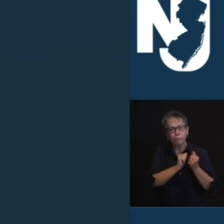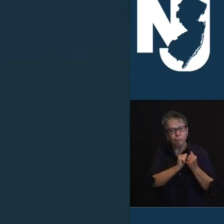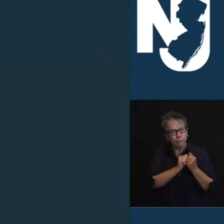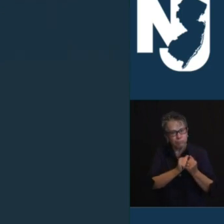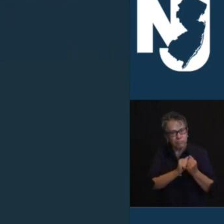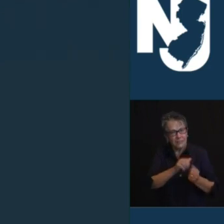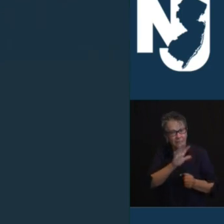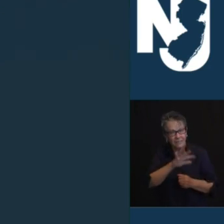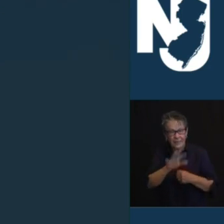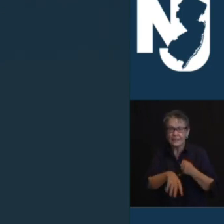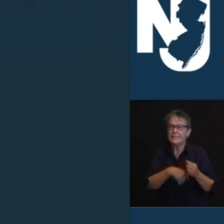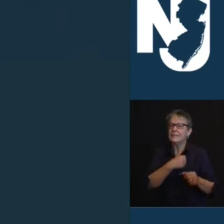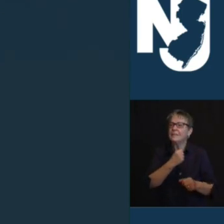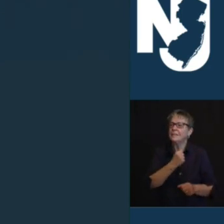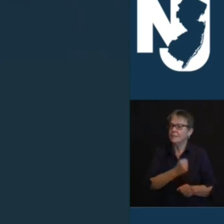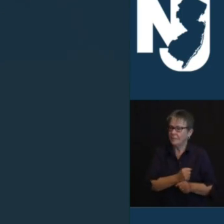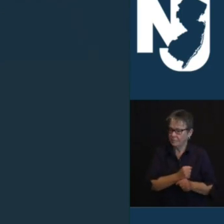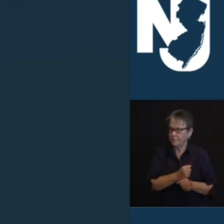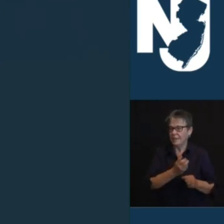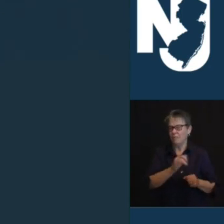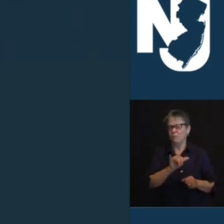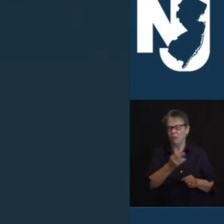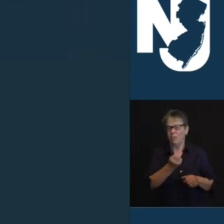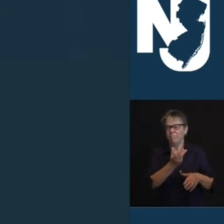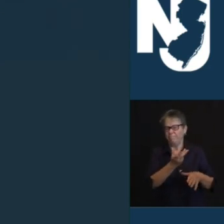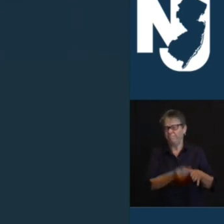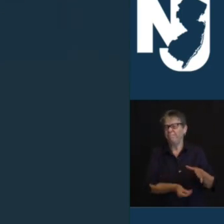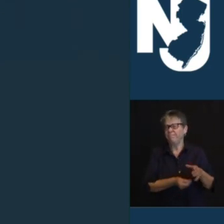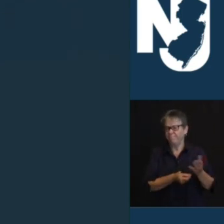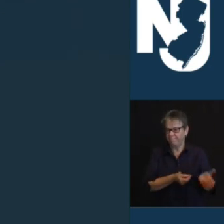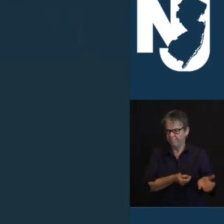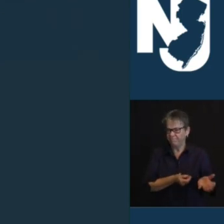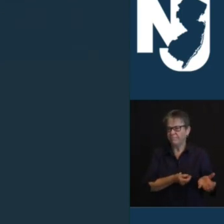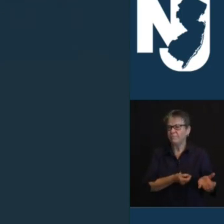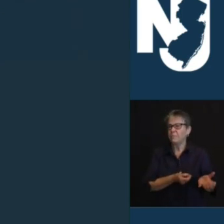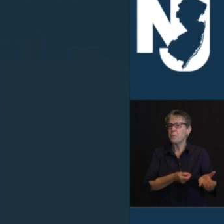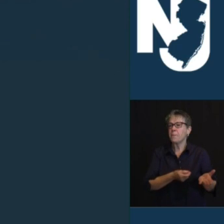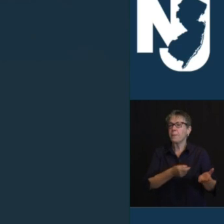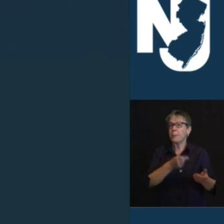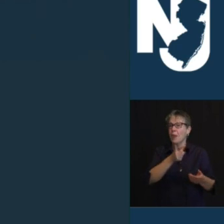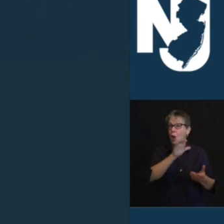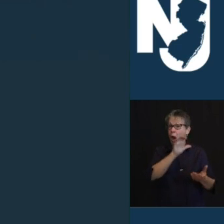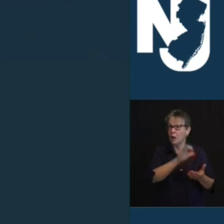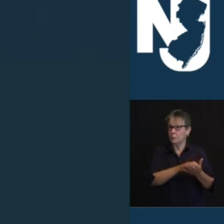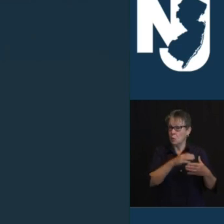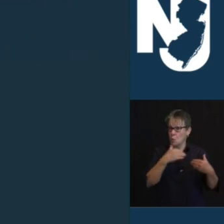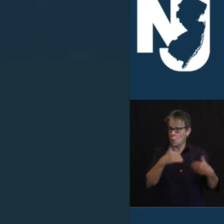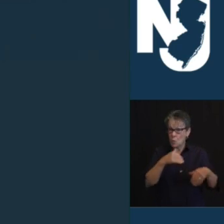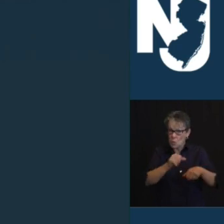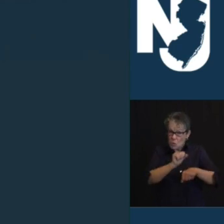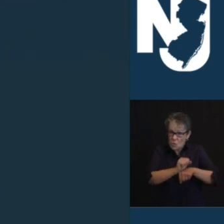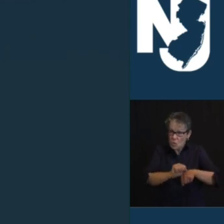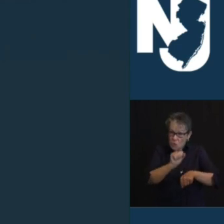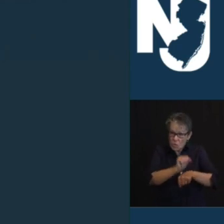years until his passing. He, by the way, was a skilled woodworker, and the two of them could often be found together in the